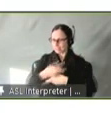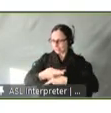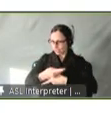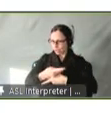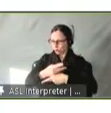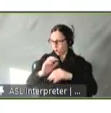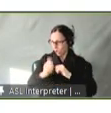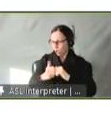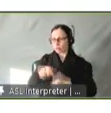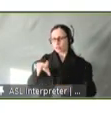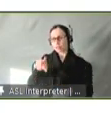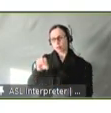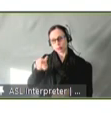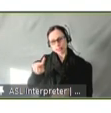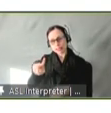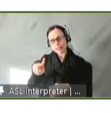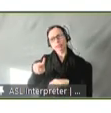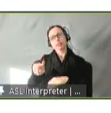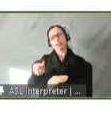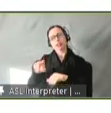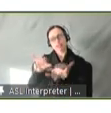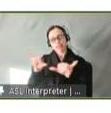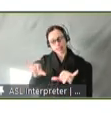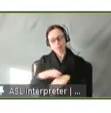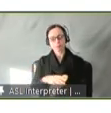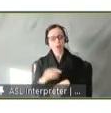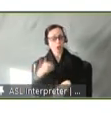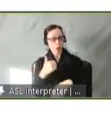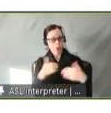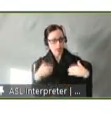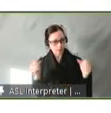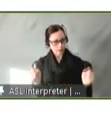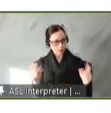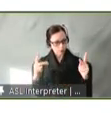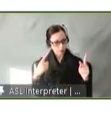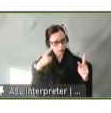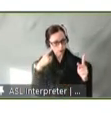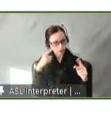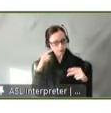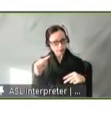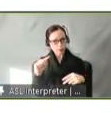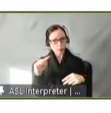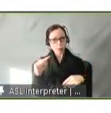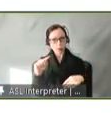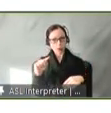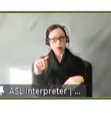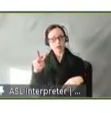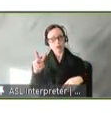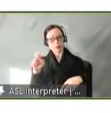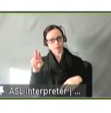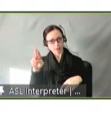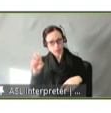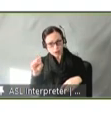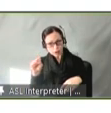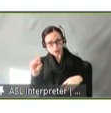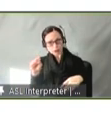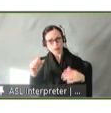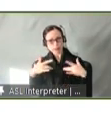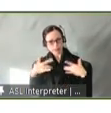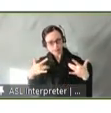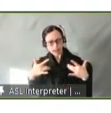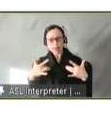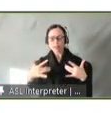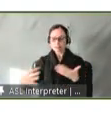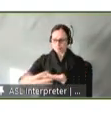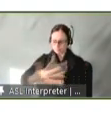system. We also had the opportunity to capture VAERS events and then further analyze